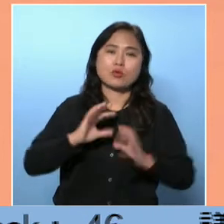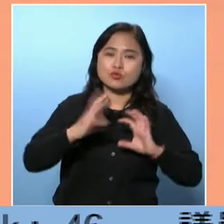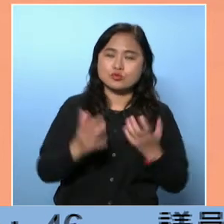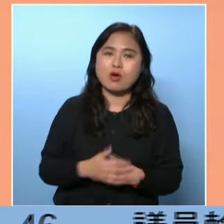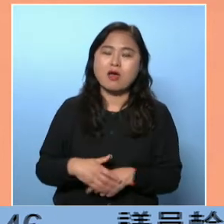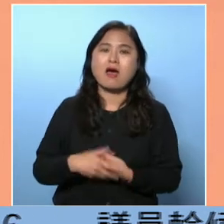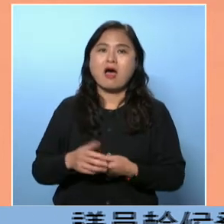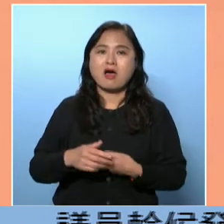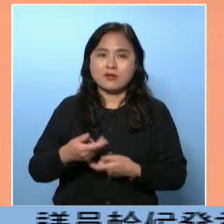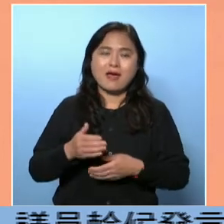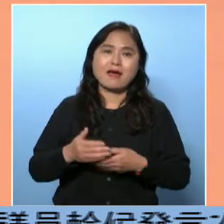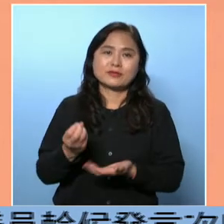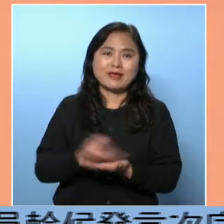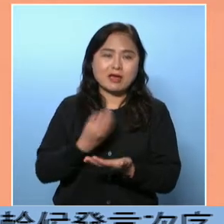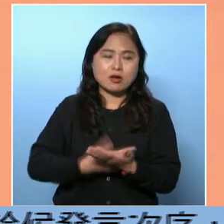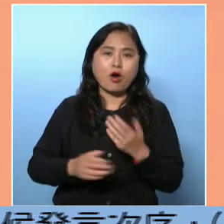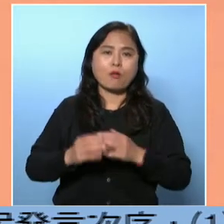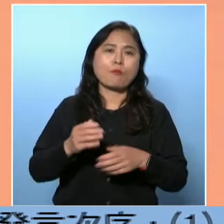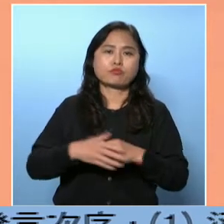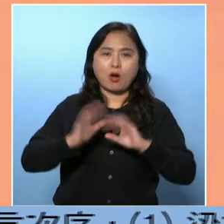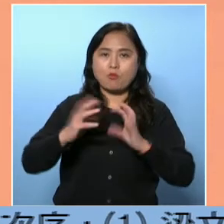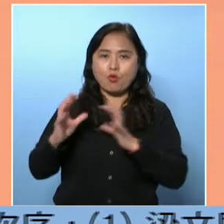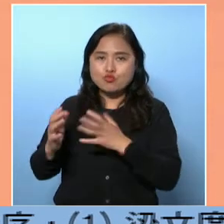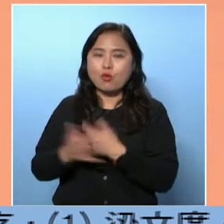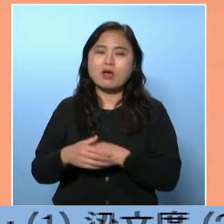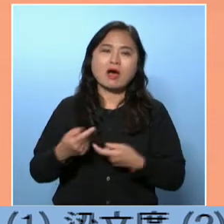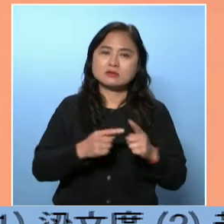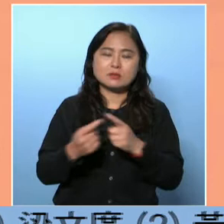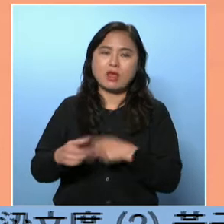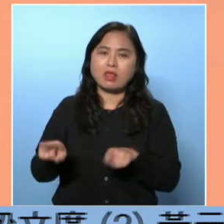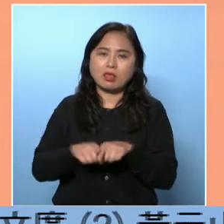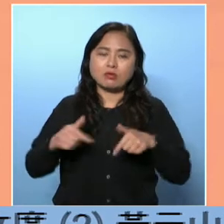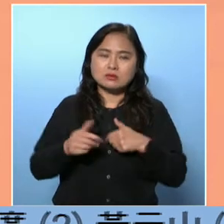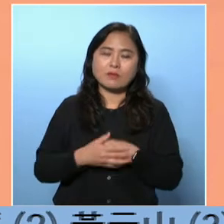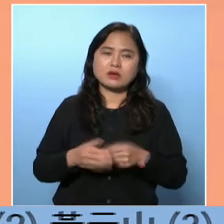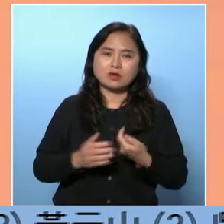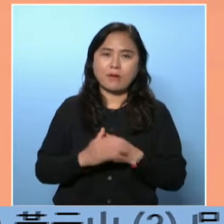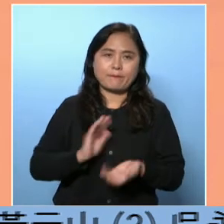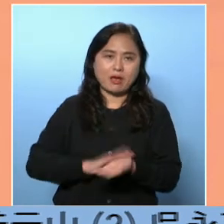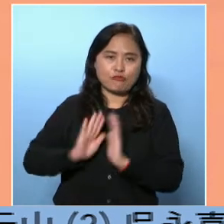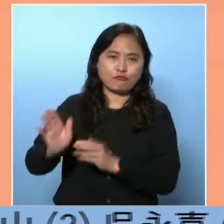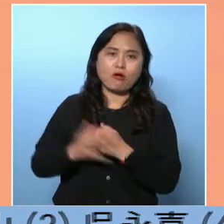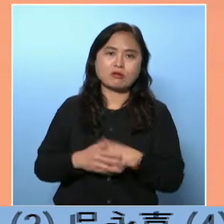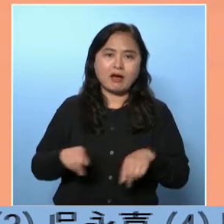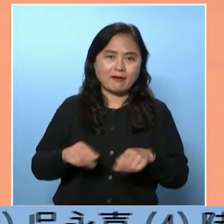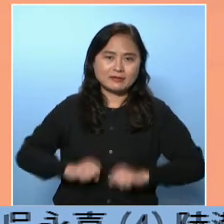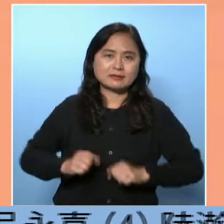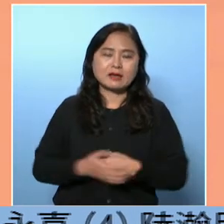civil servants and healthcare personnel and the disciplined services should unite